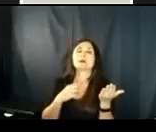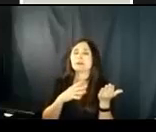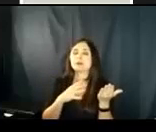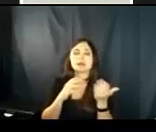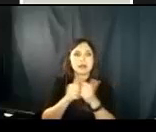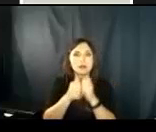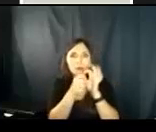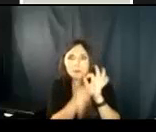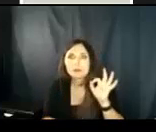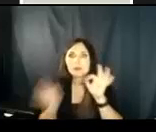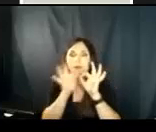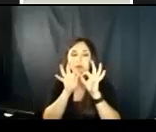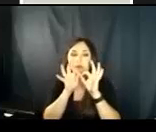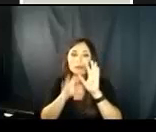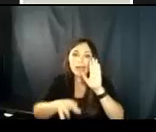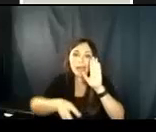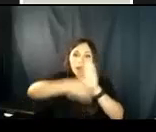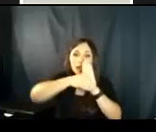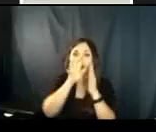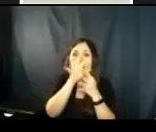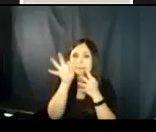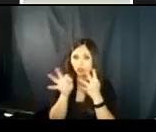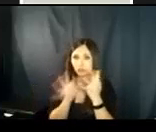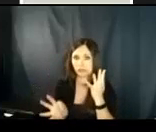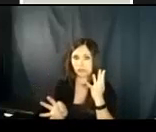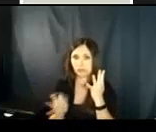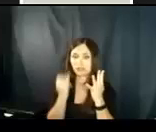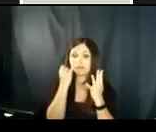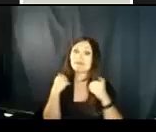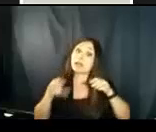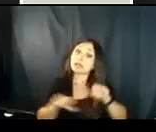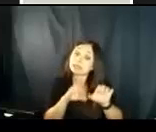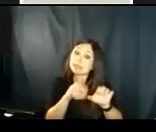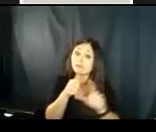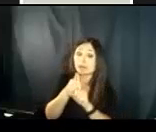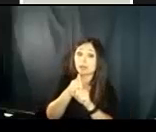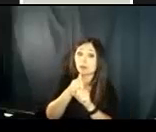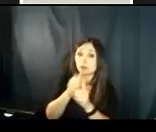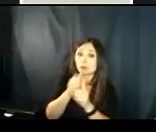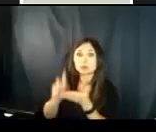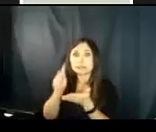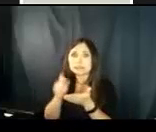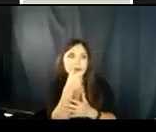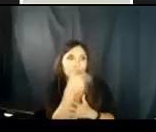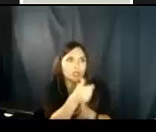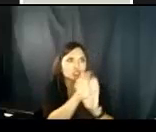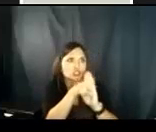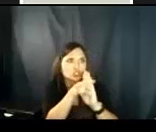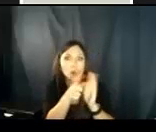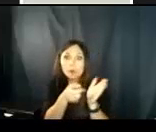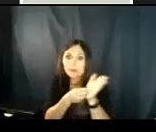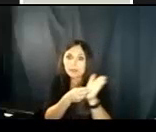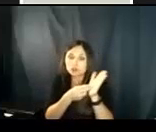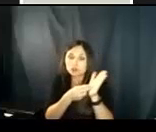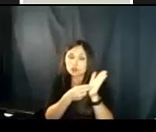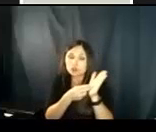we add options for our students. If you're having an activity where the student needs to be watching a video, you want to make sure that